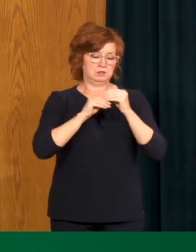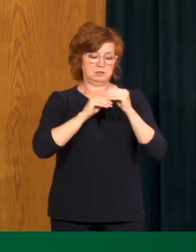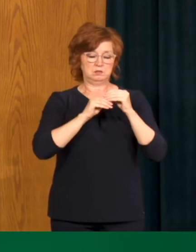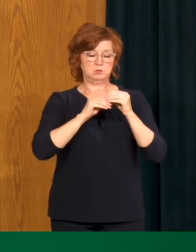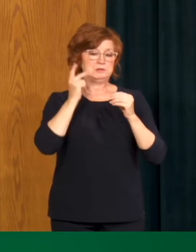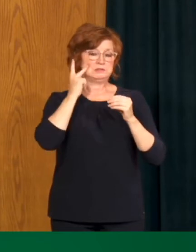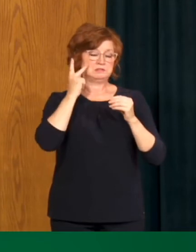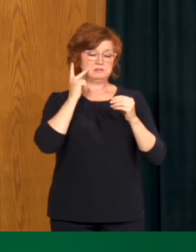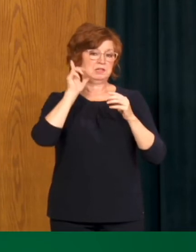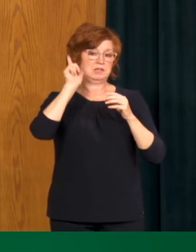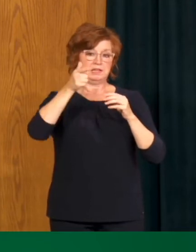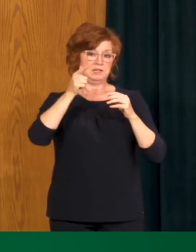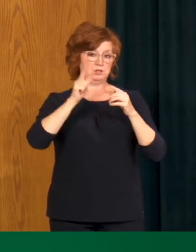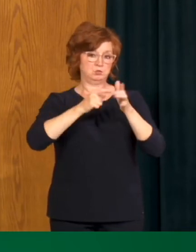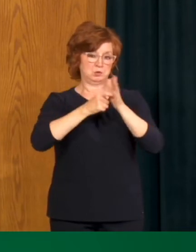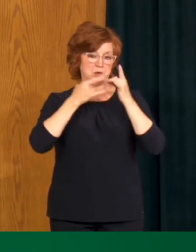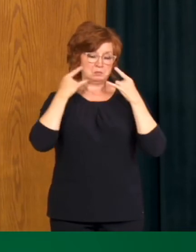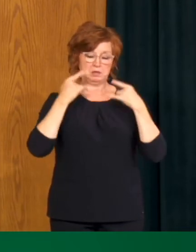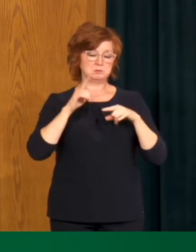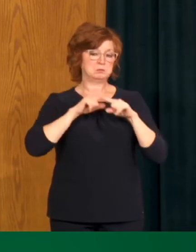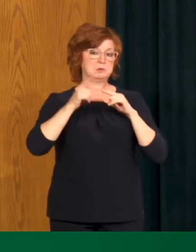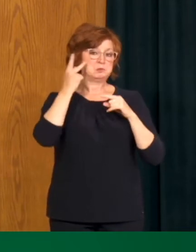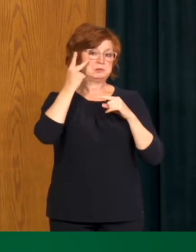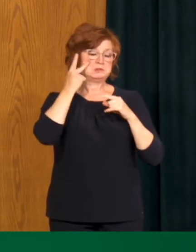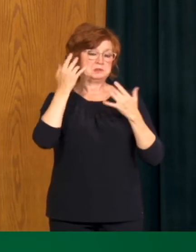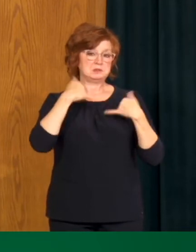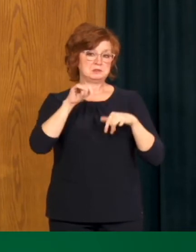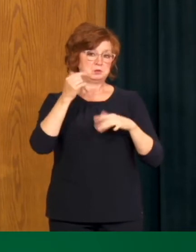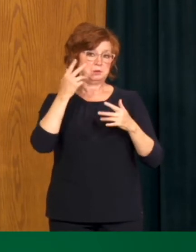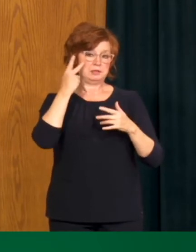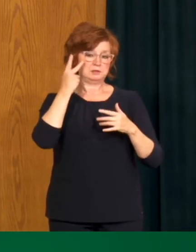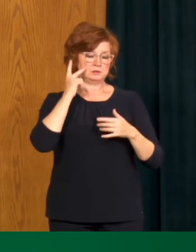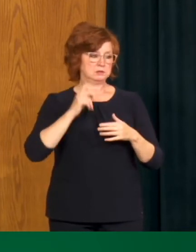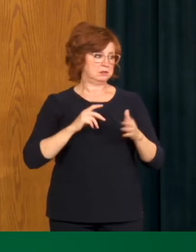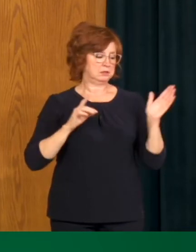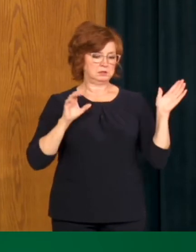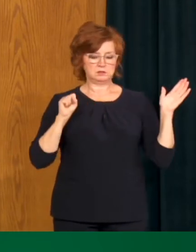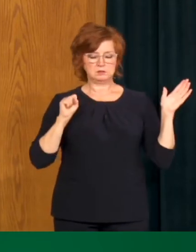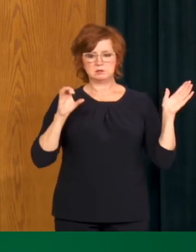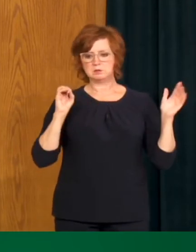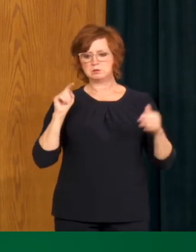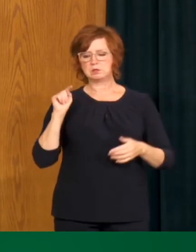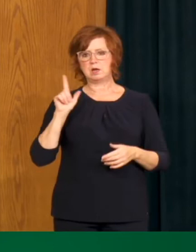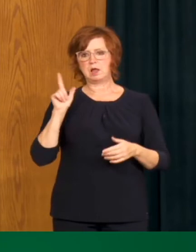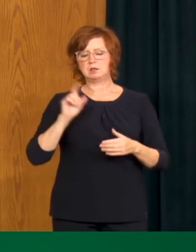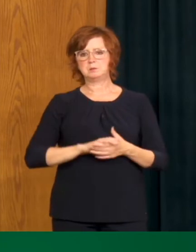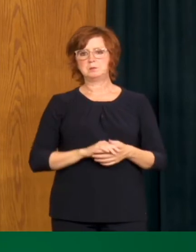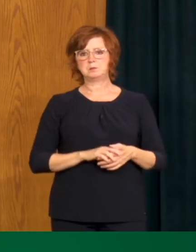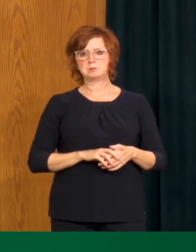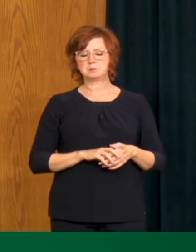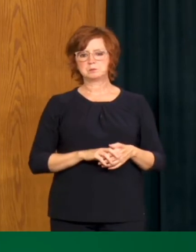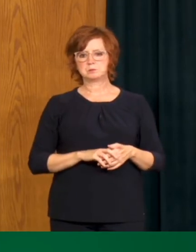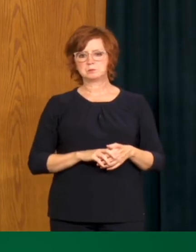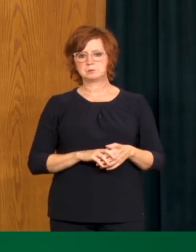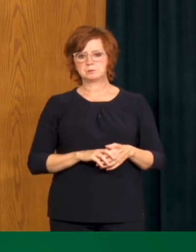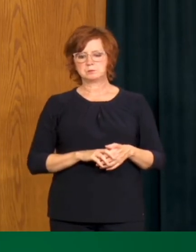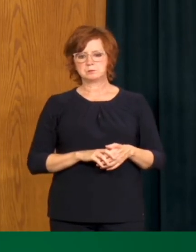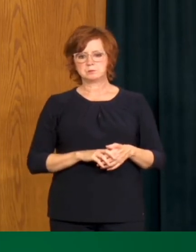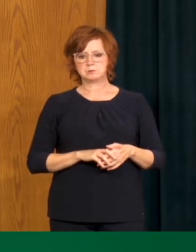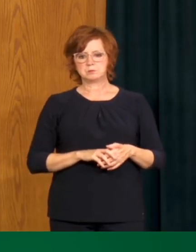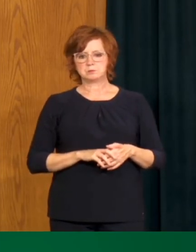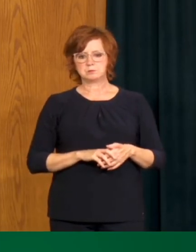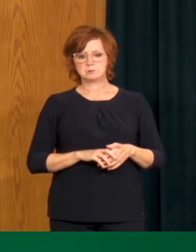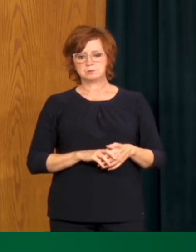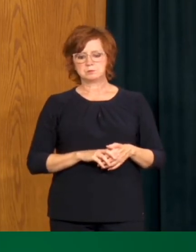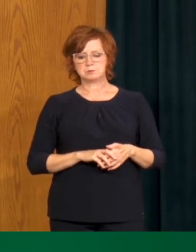to add, we've heard Dr. Shahab and others talk about, the use of non-medical masks on a mandatory basis throughout the